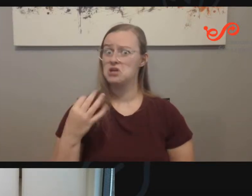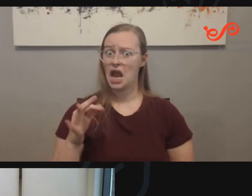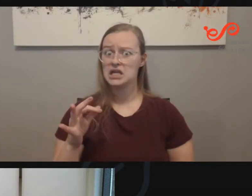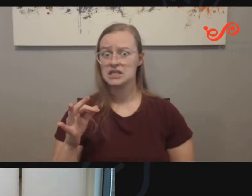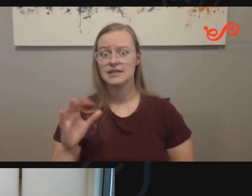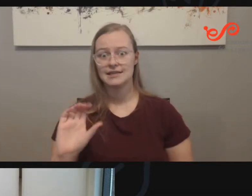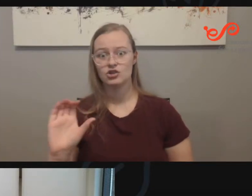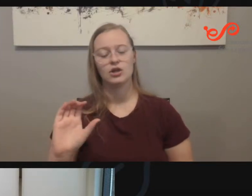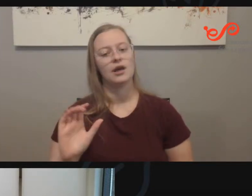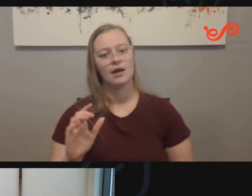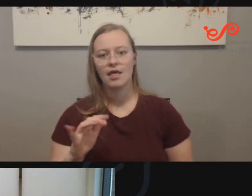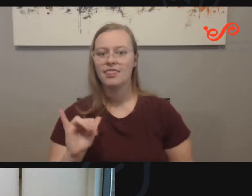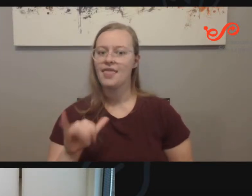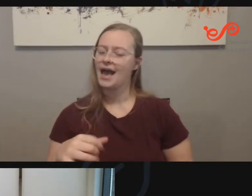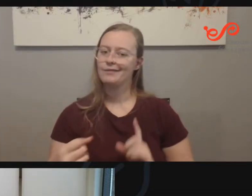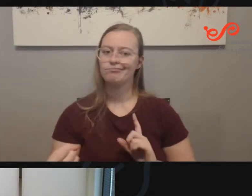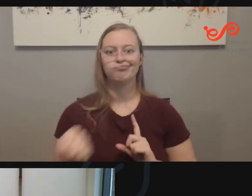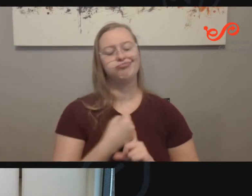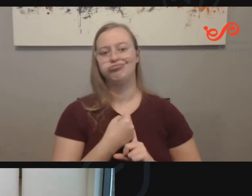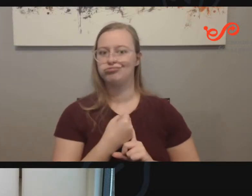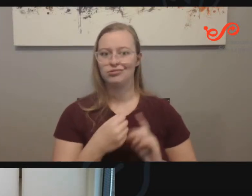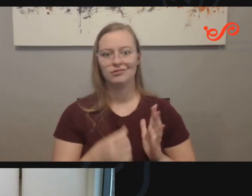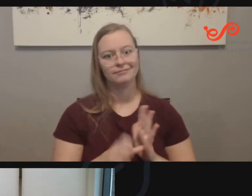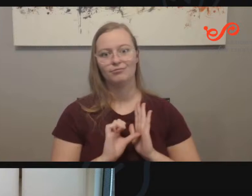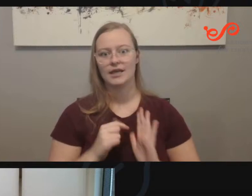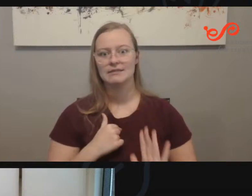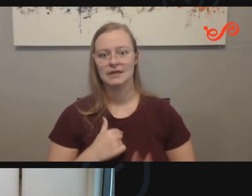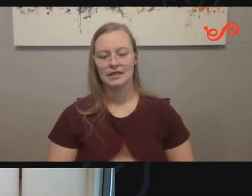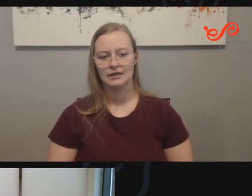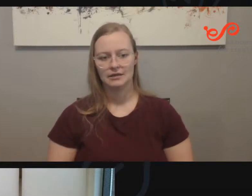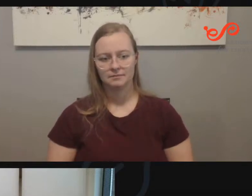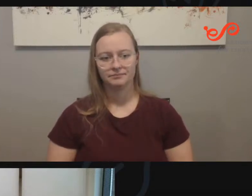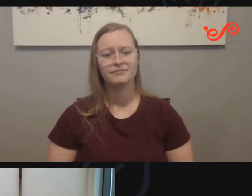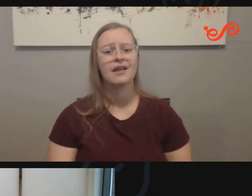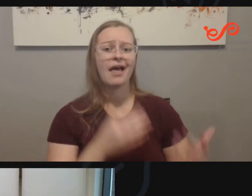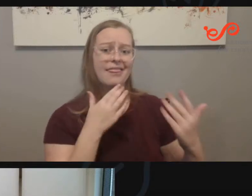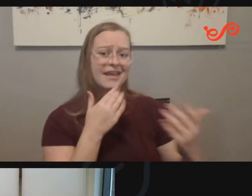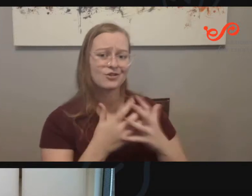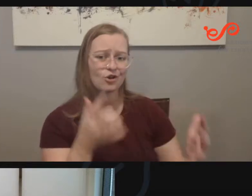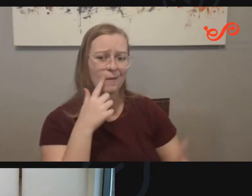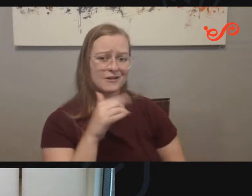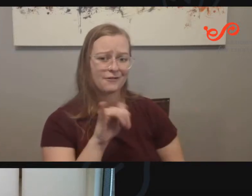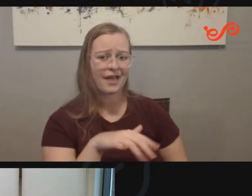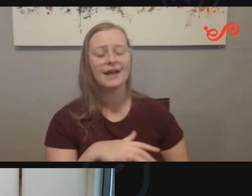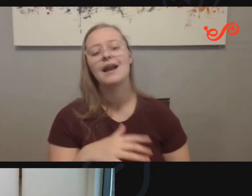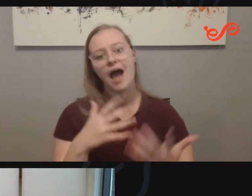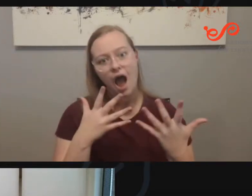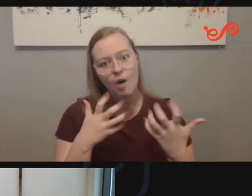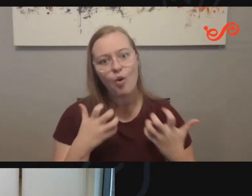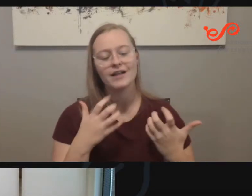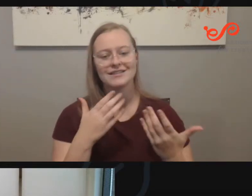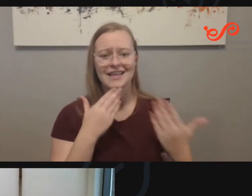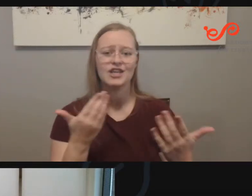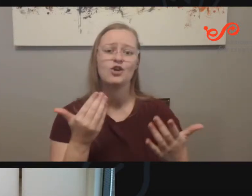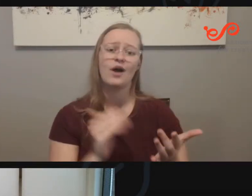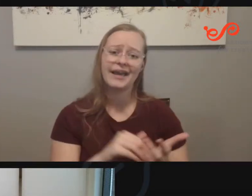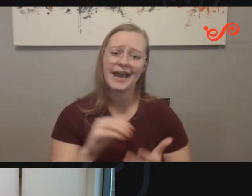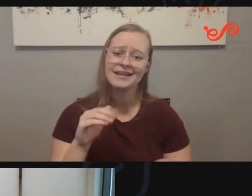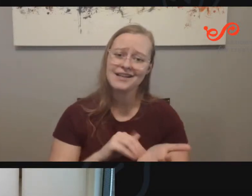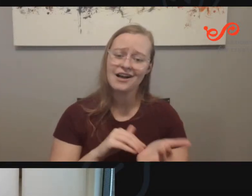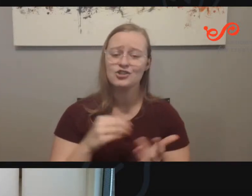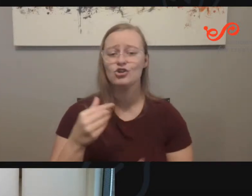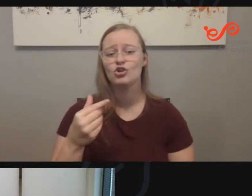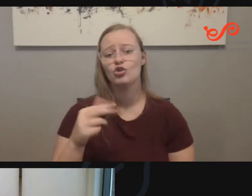a deep impression on me. Thank you so much for that. And I want to thank you again, Dr. Greenspan,